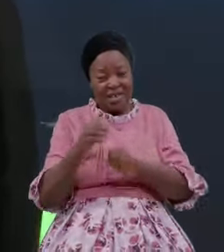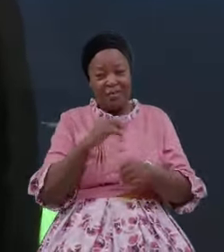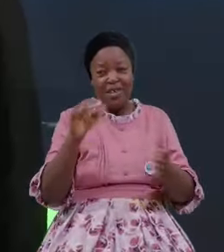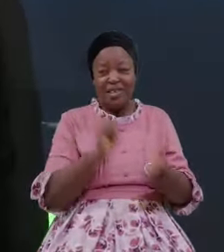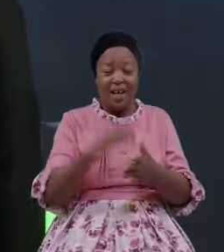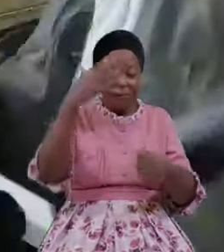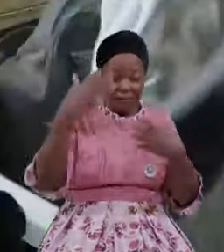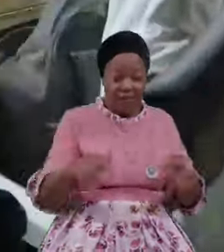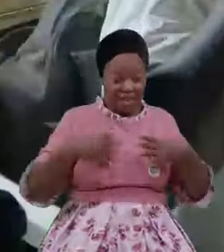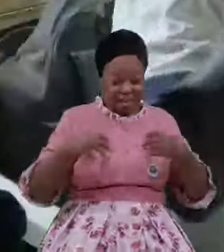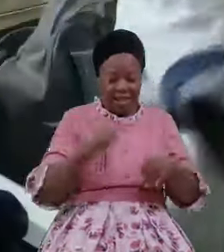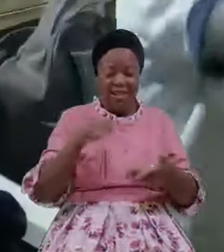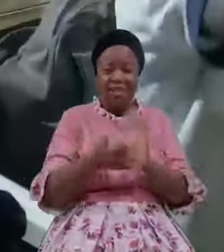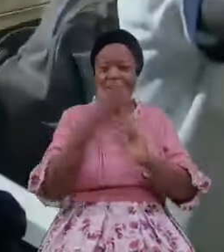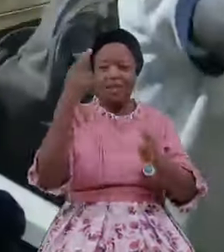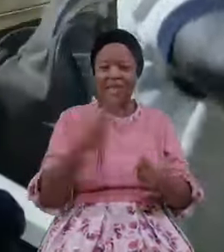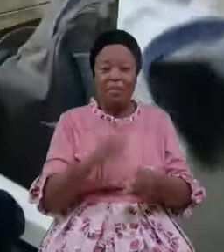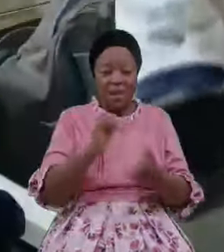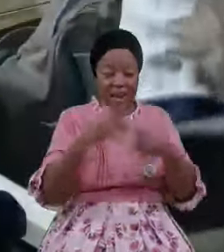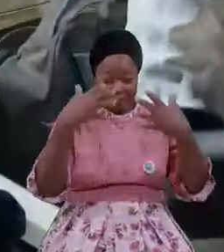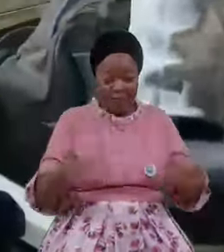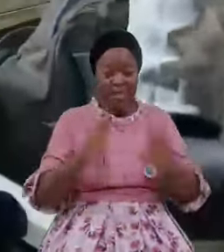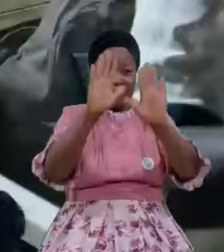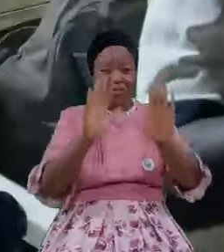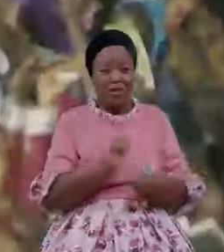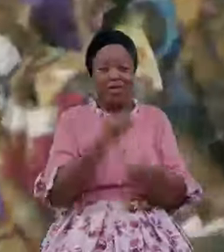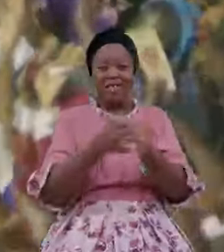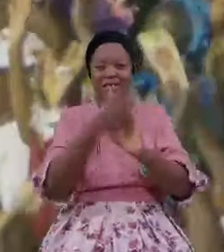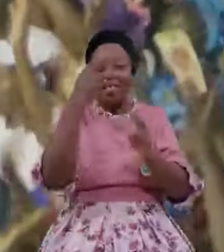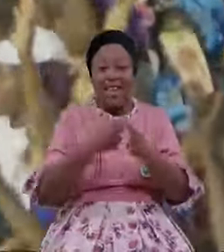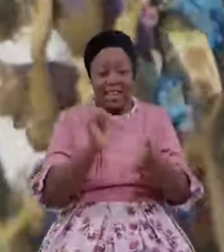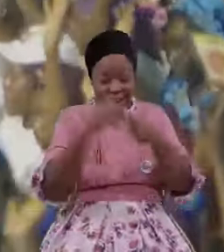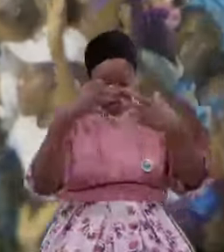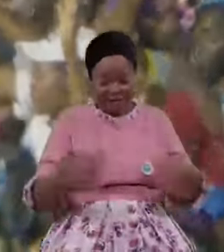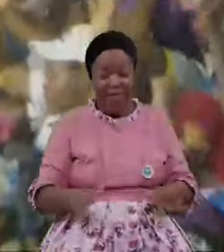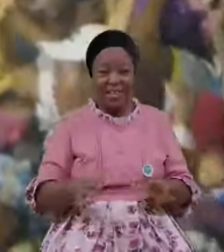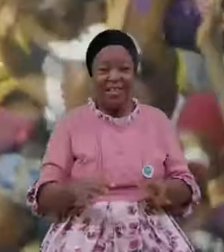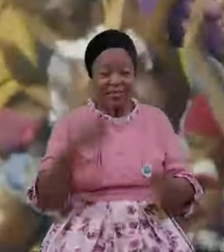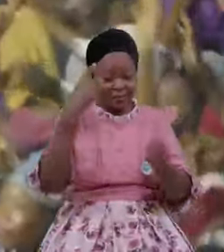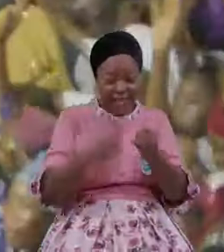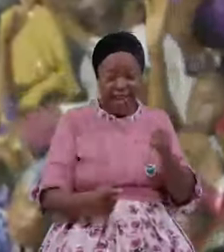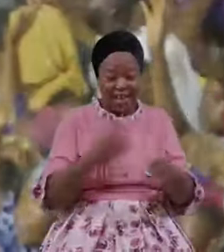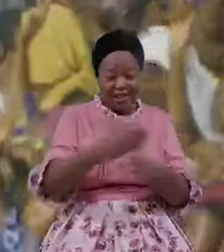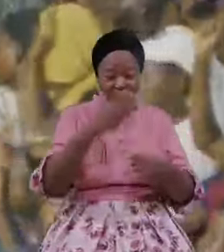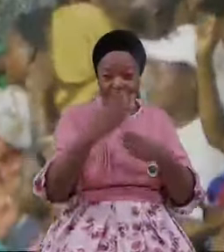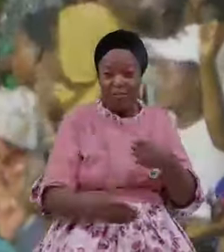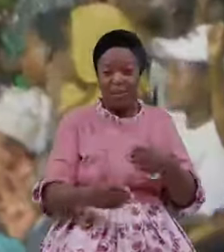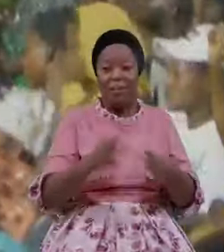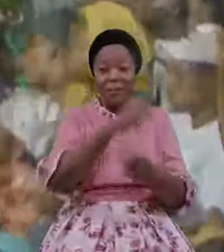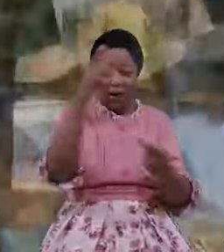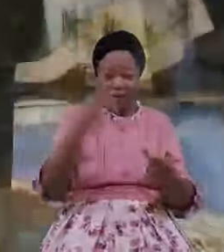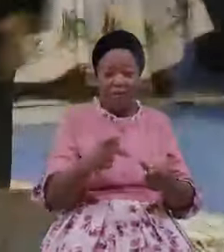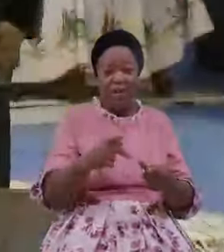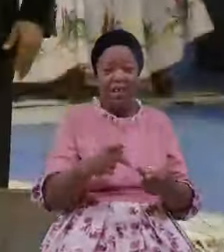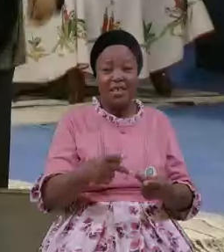healing, that finished miracle, that finished, finalized, complete, perfect